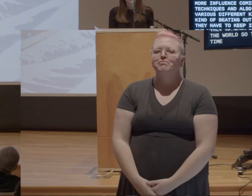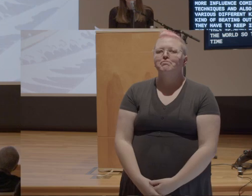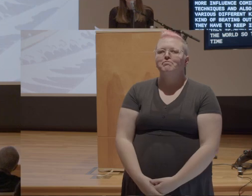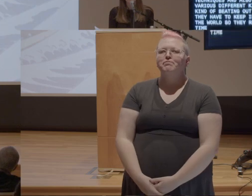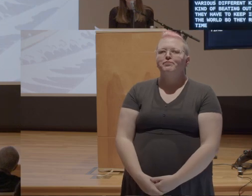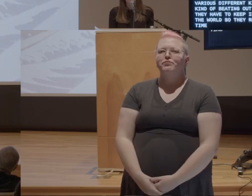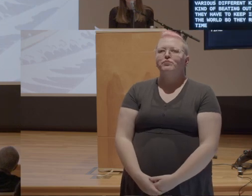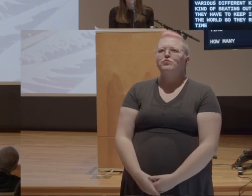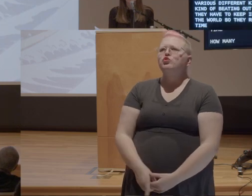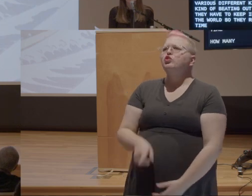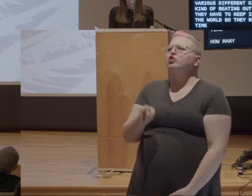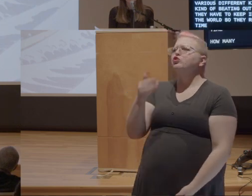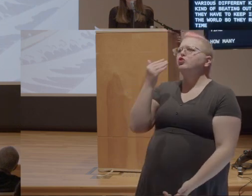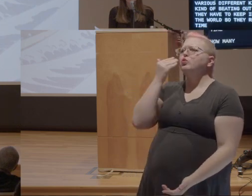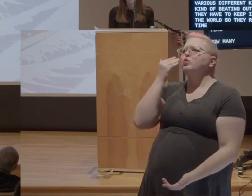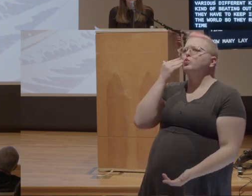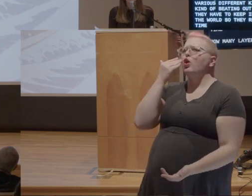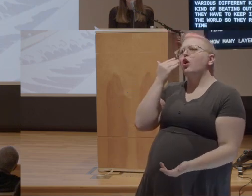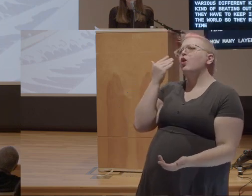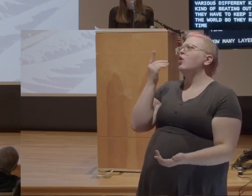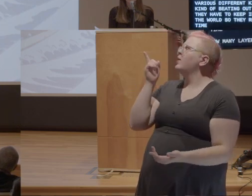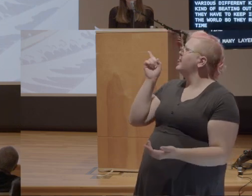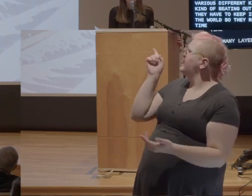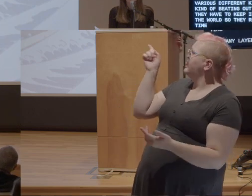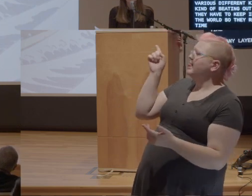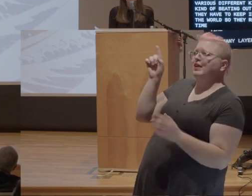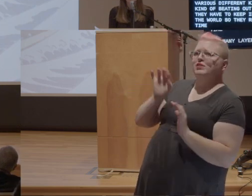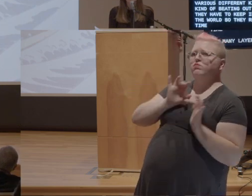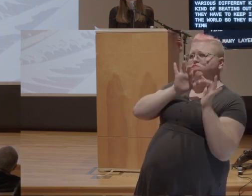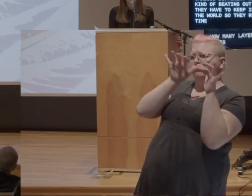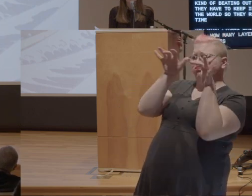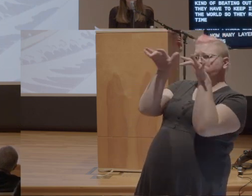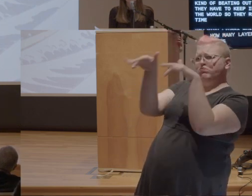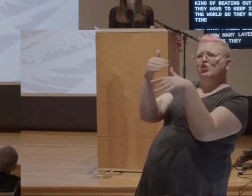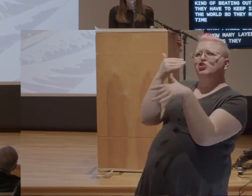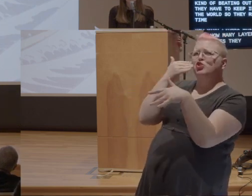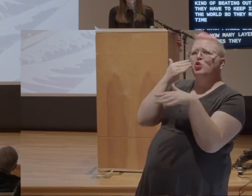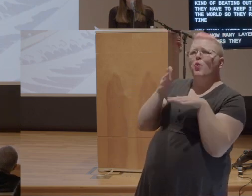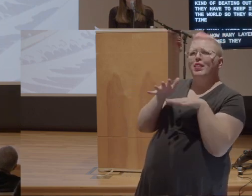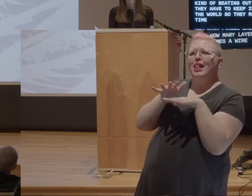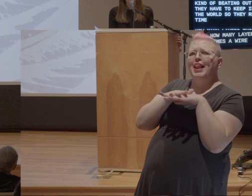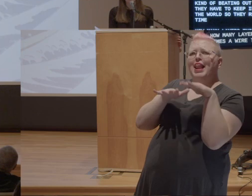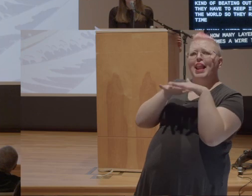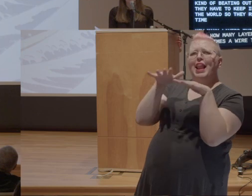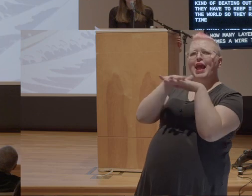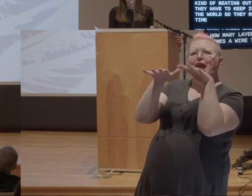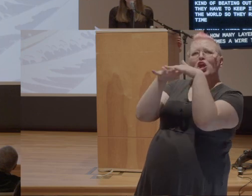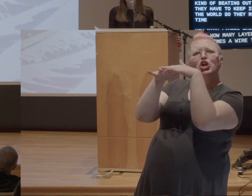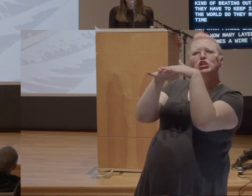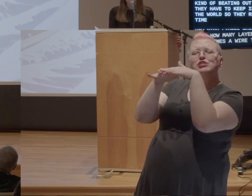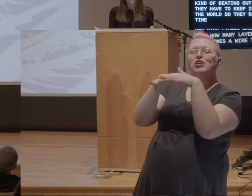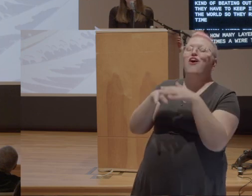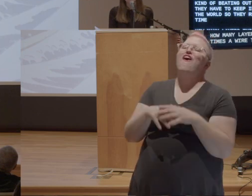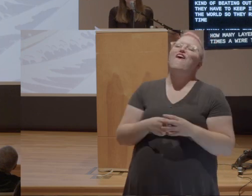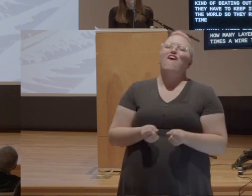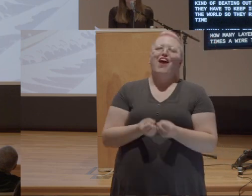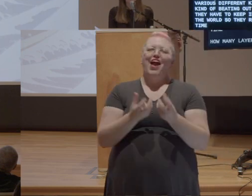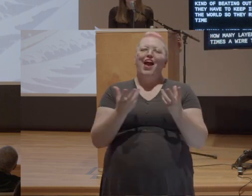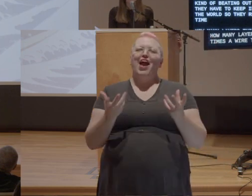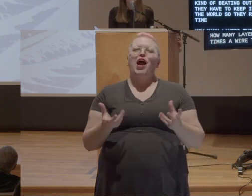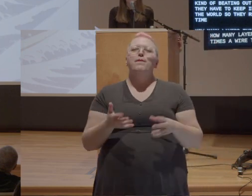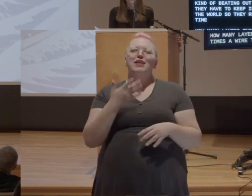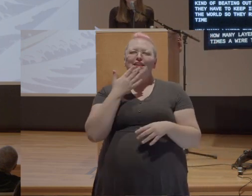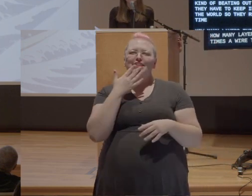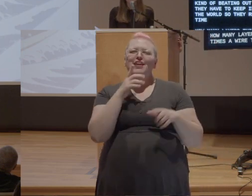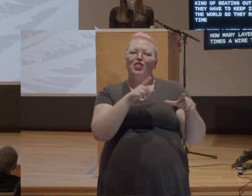Do you know how many layers this Great Wave is? Like how many times they layered on top of it? How many color blocks it had?